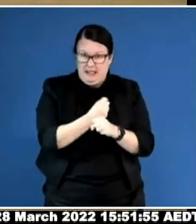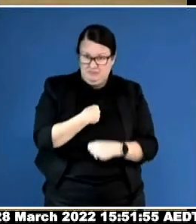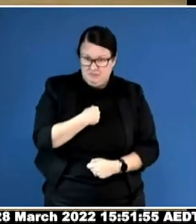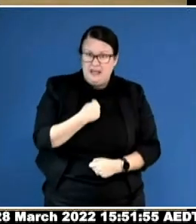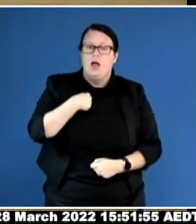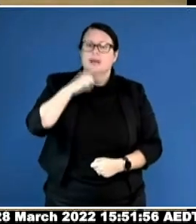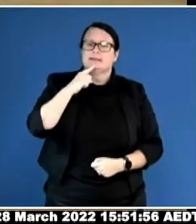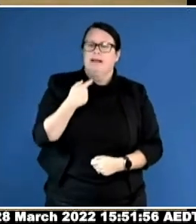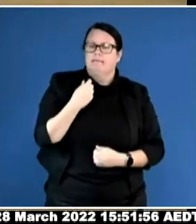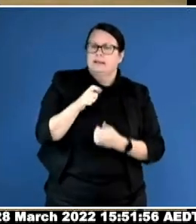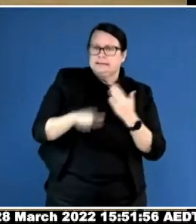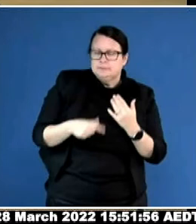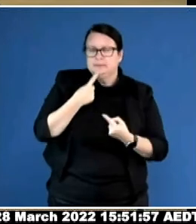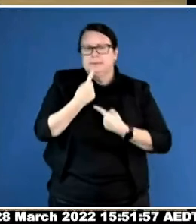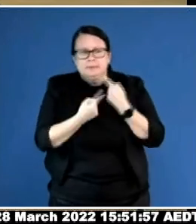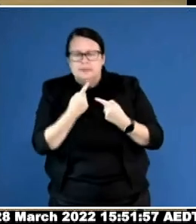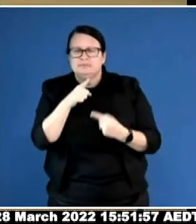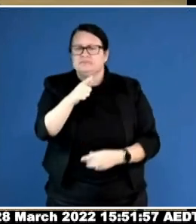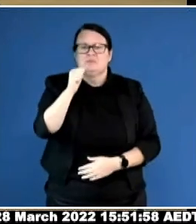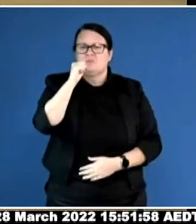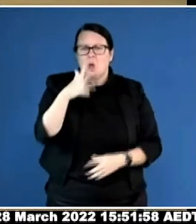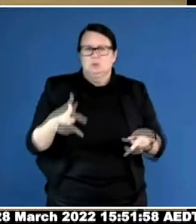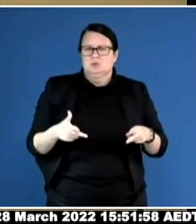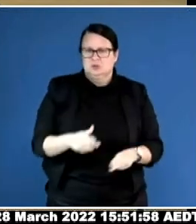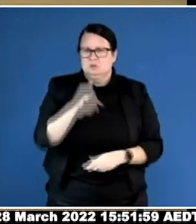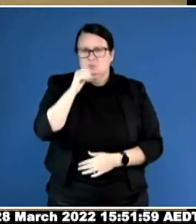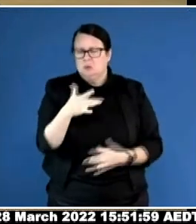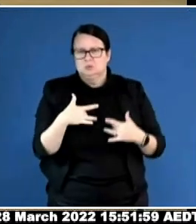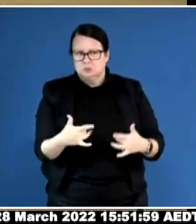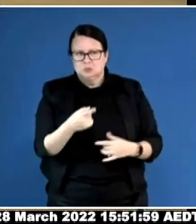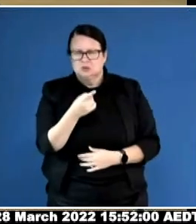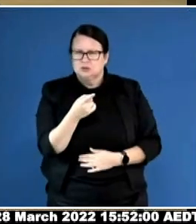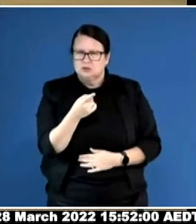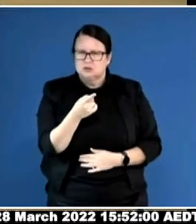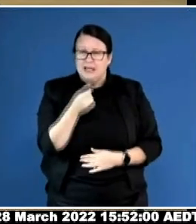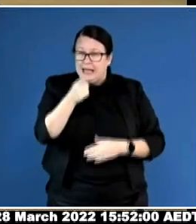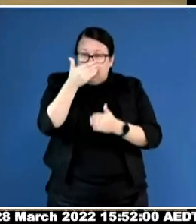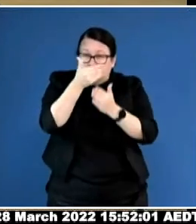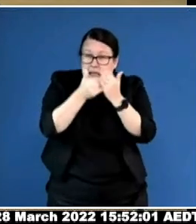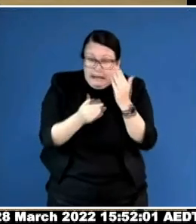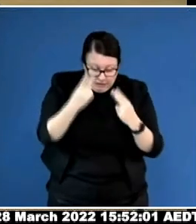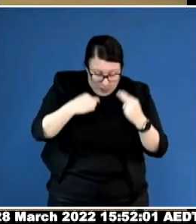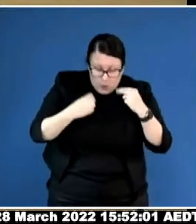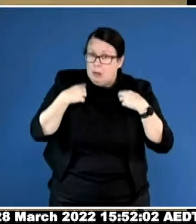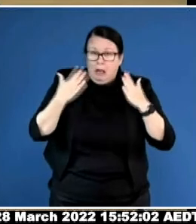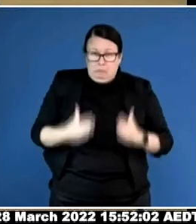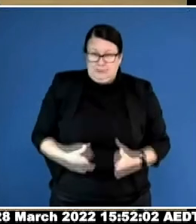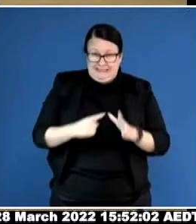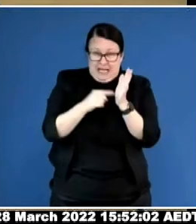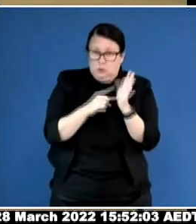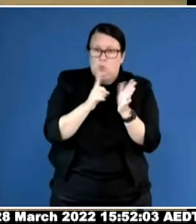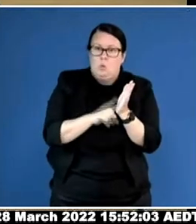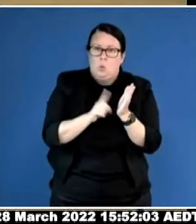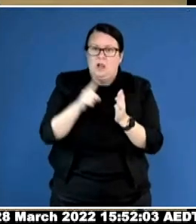him my diagnosis and said he wouldn't perform the sterilisation. He didn't physically examine me at all. He just